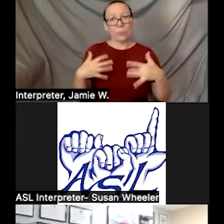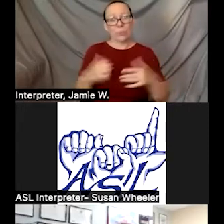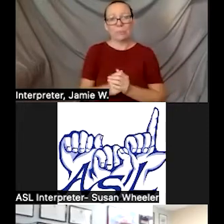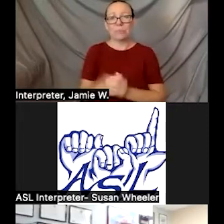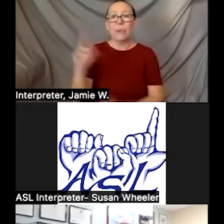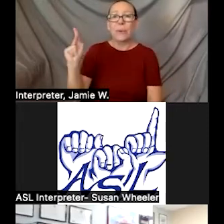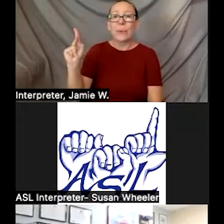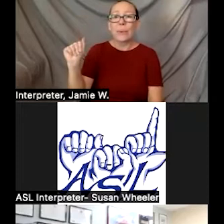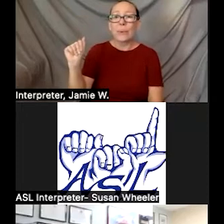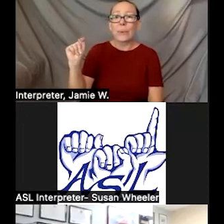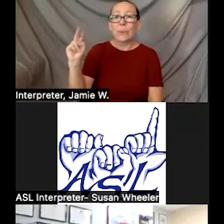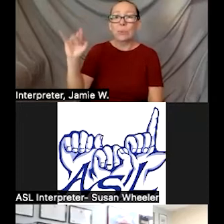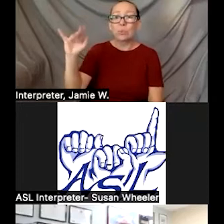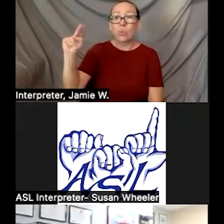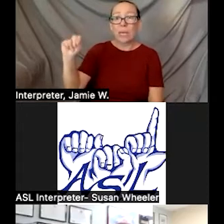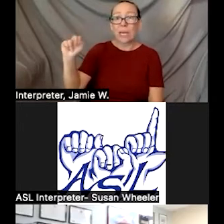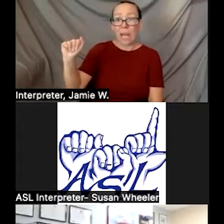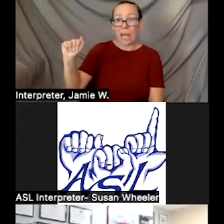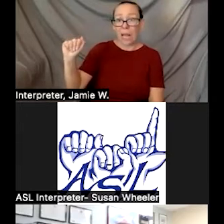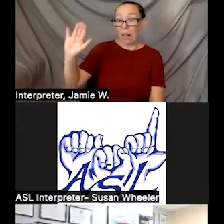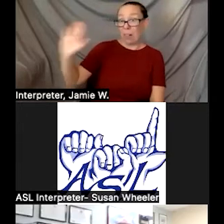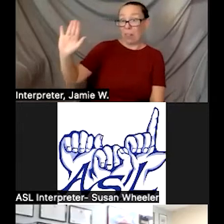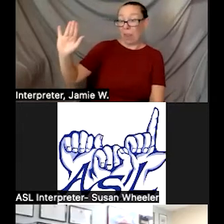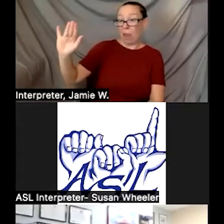of Katrina long-term was that